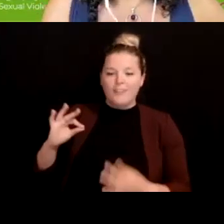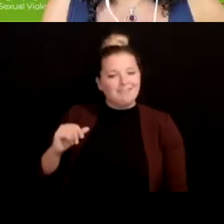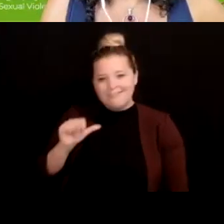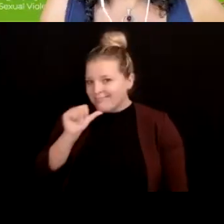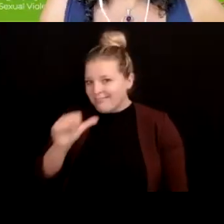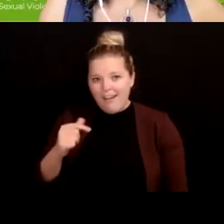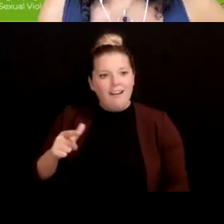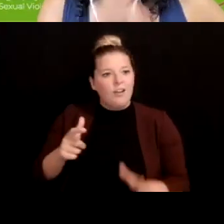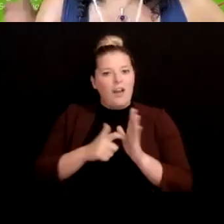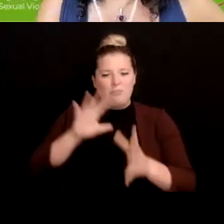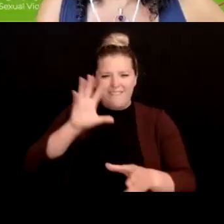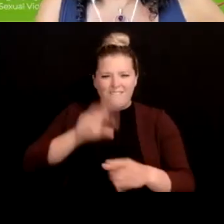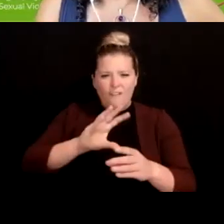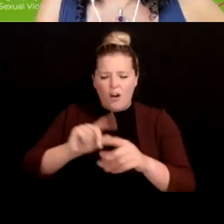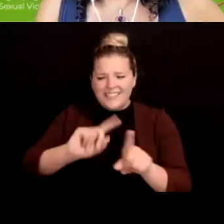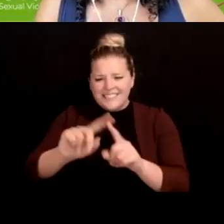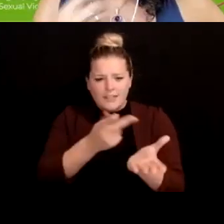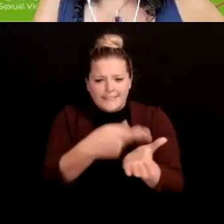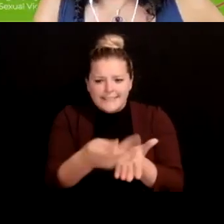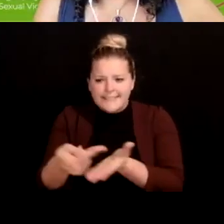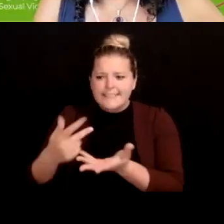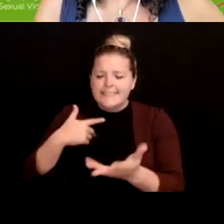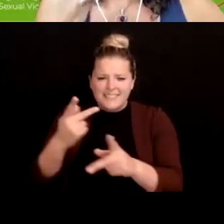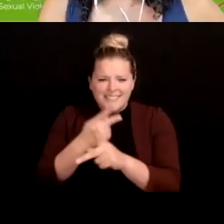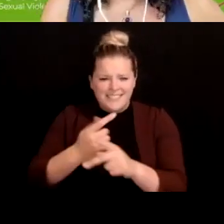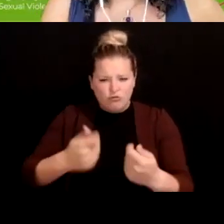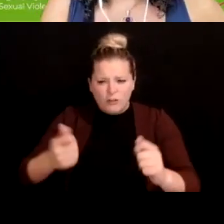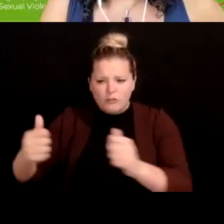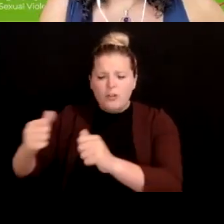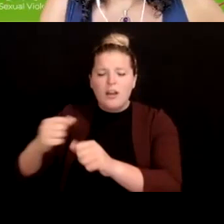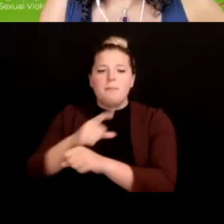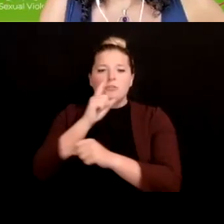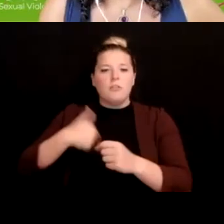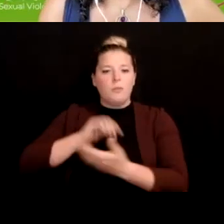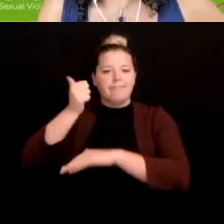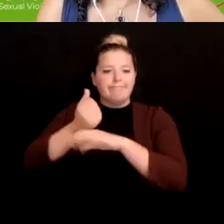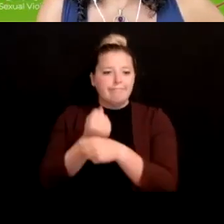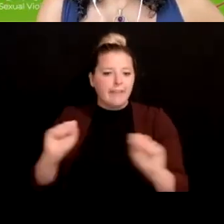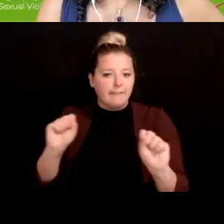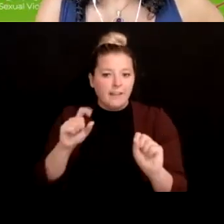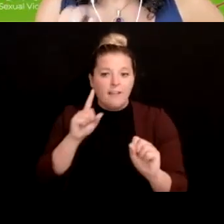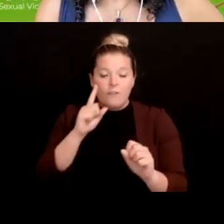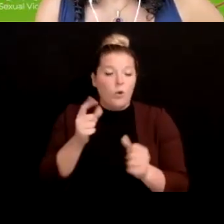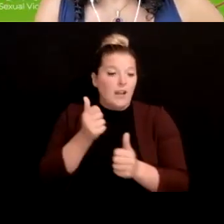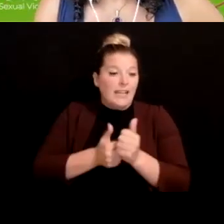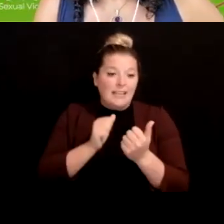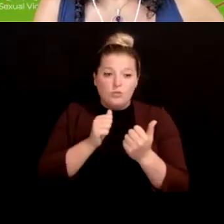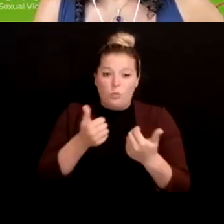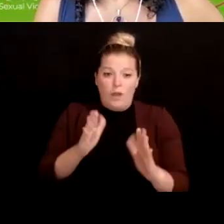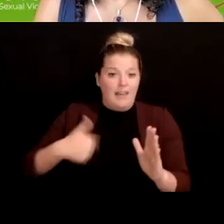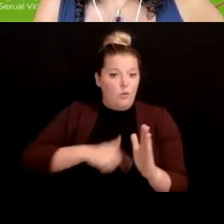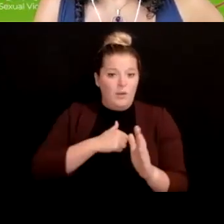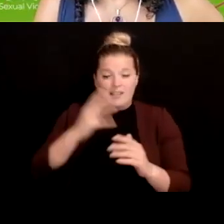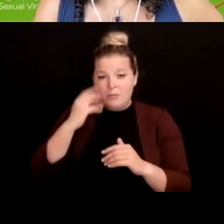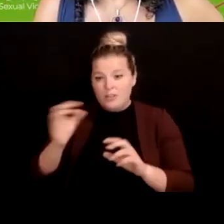million experiments to find our way to safety for each of us in the particular ways that we experience violence and the particular ways that